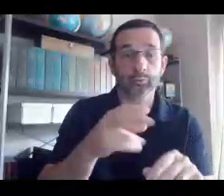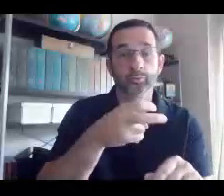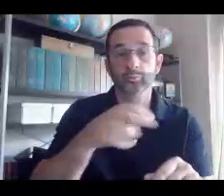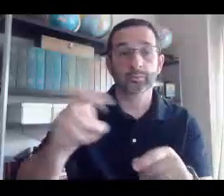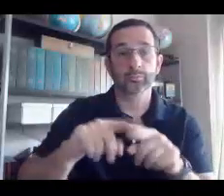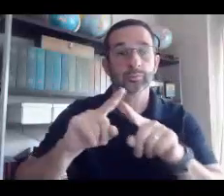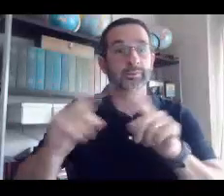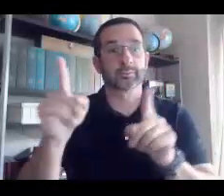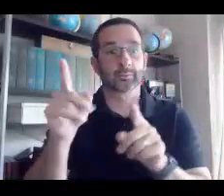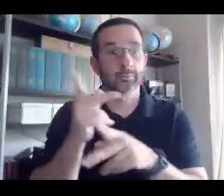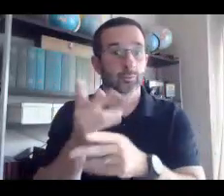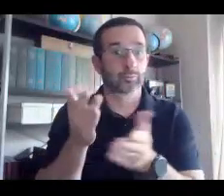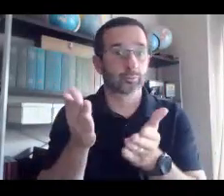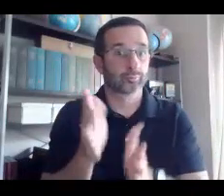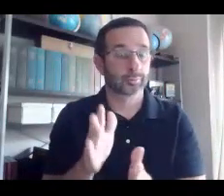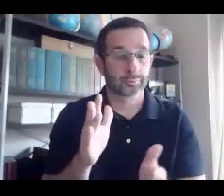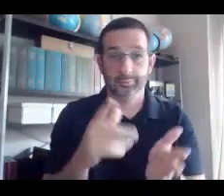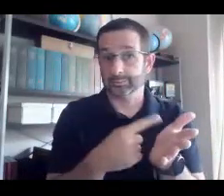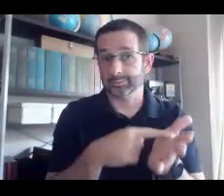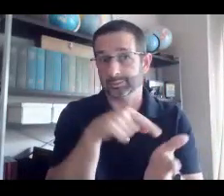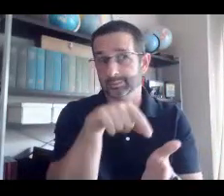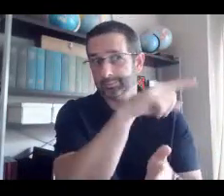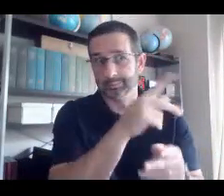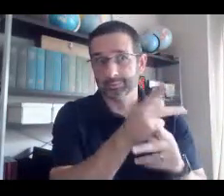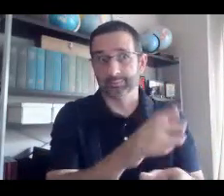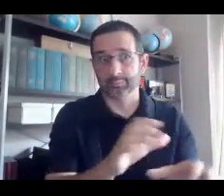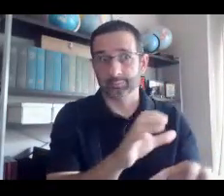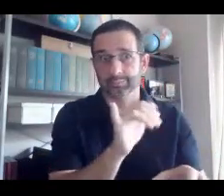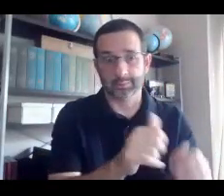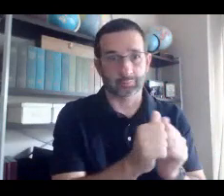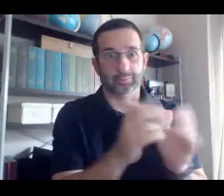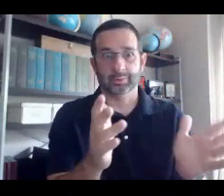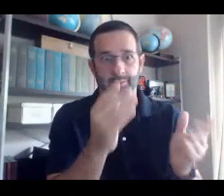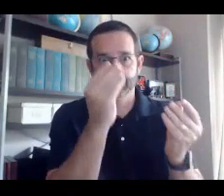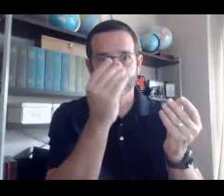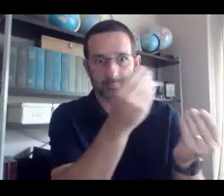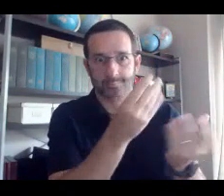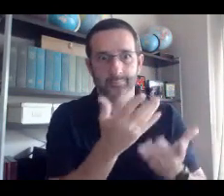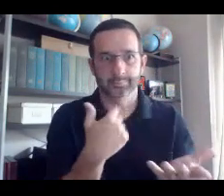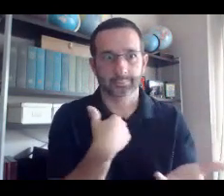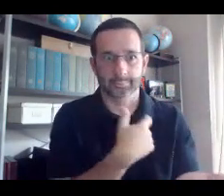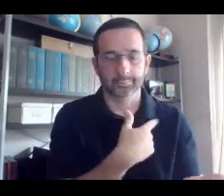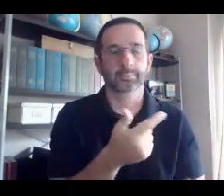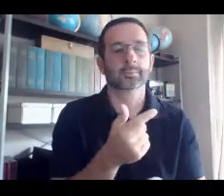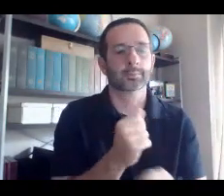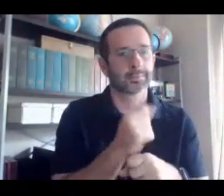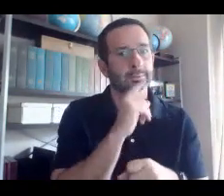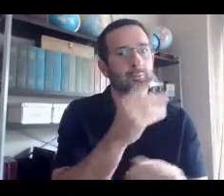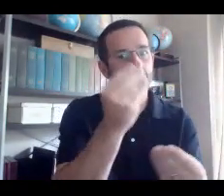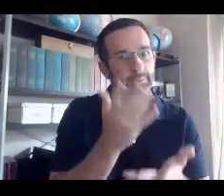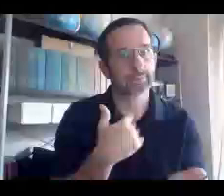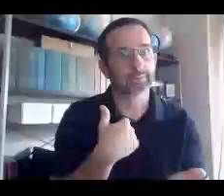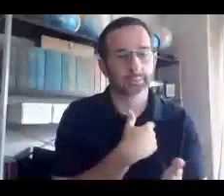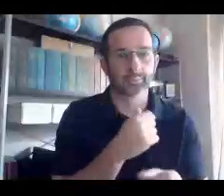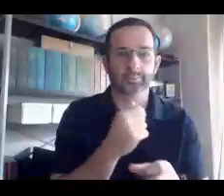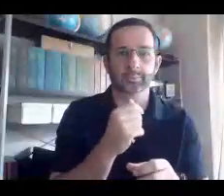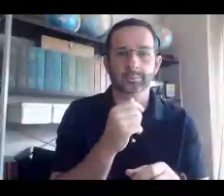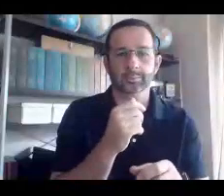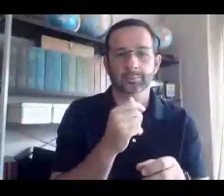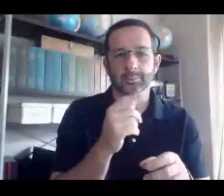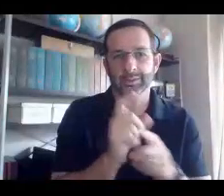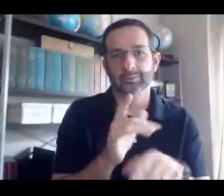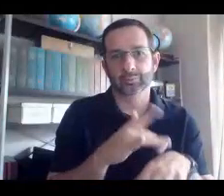advance. If your loan was sold or transferred to a different servicer, we've seen that happen, and they also don't inform us of